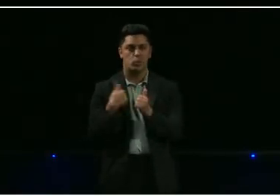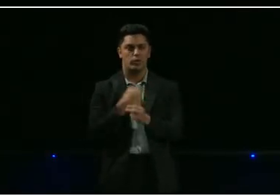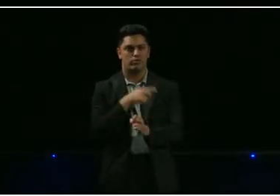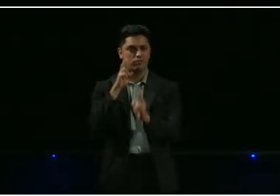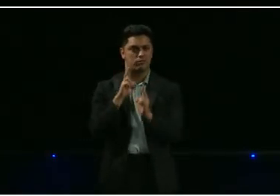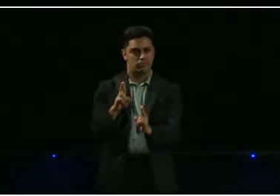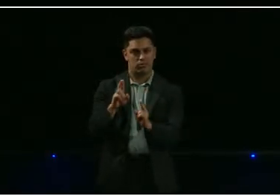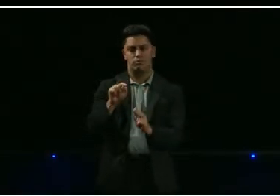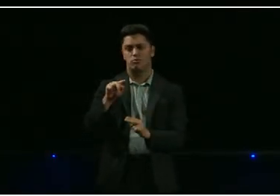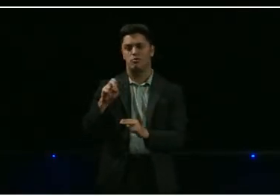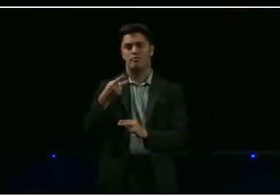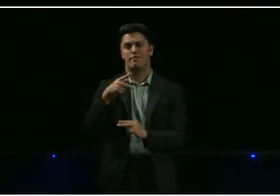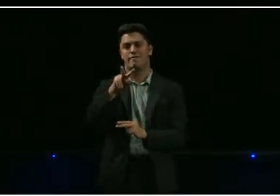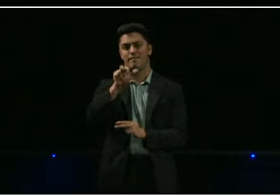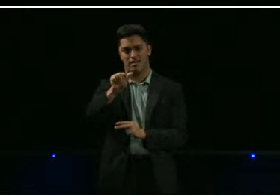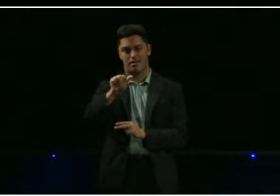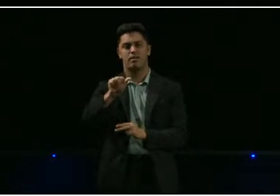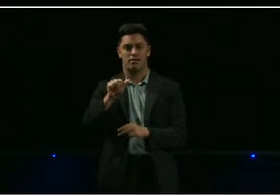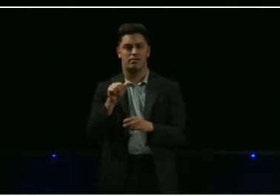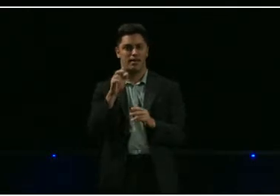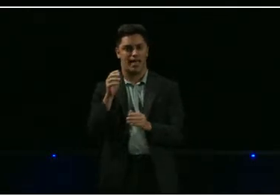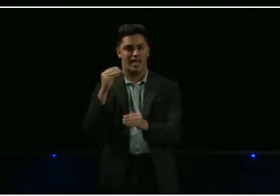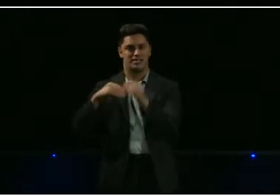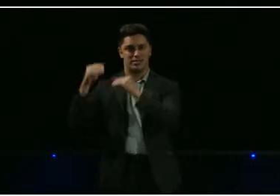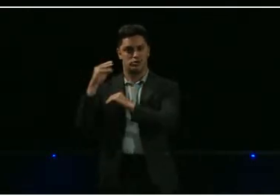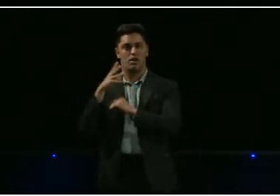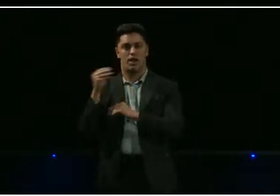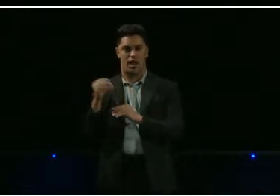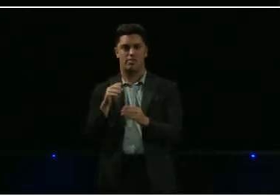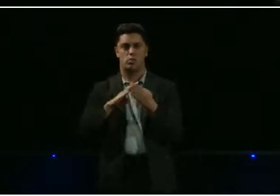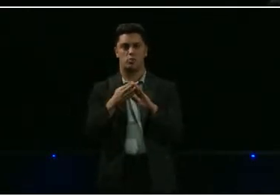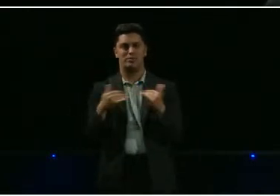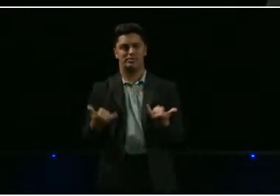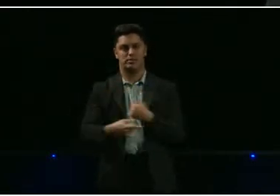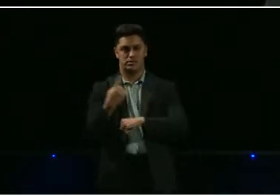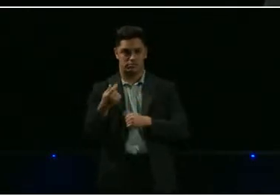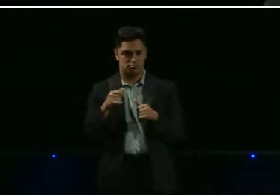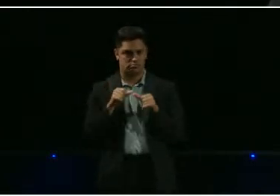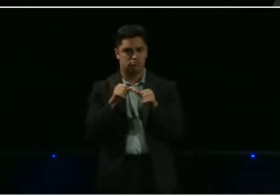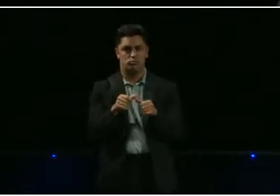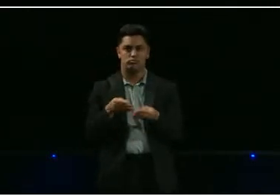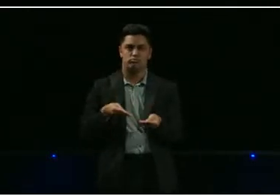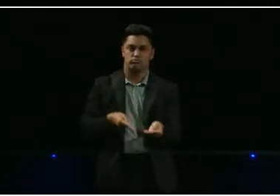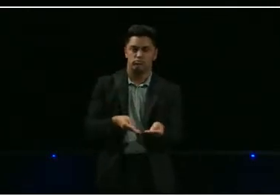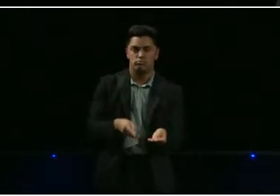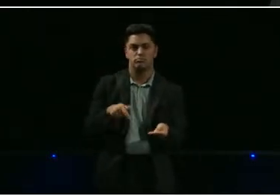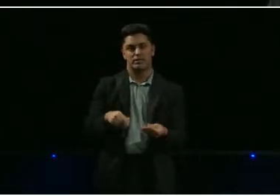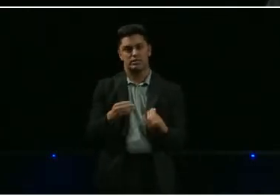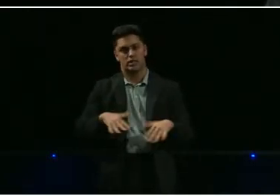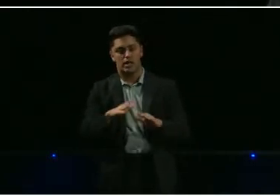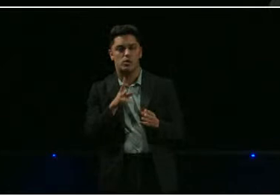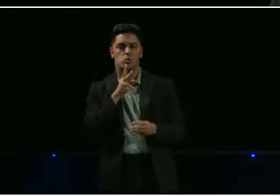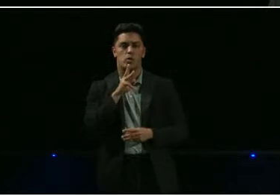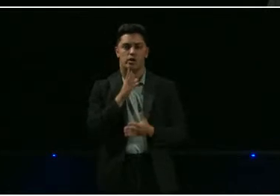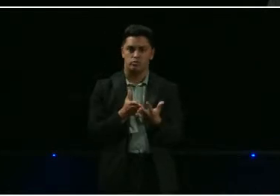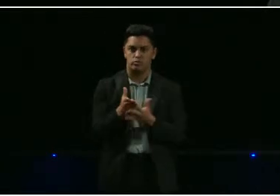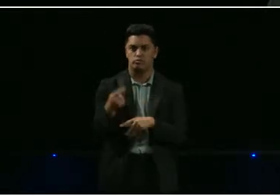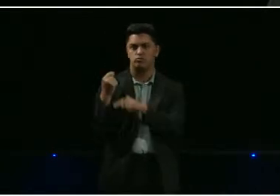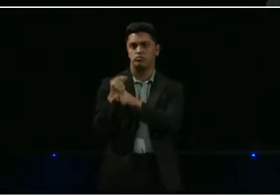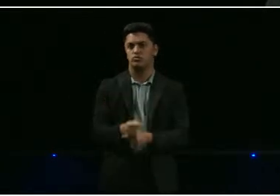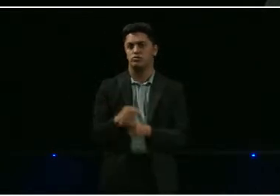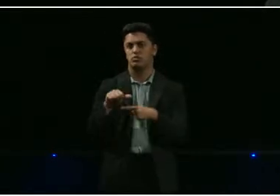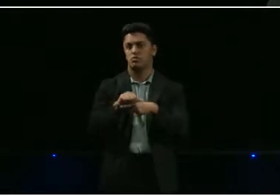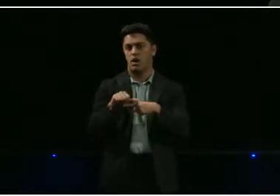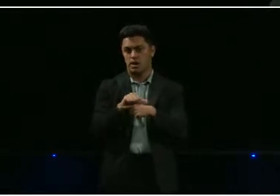respect Tongva ancestors and the Tongva community today, which continue to nurture this land and water through traditional